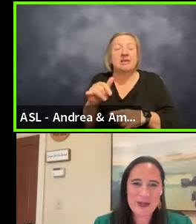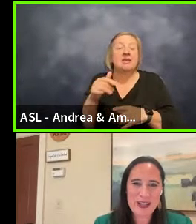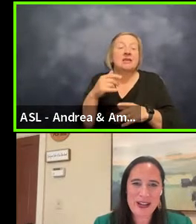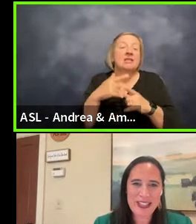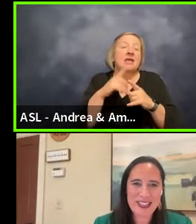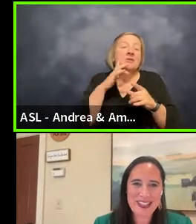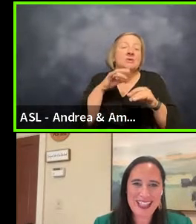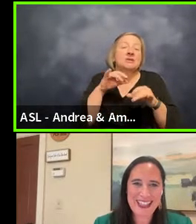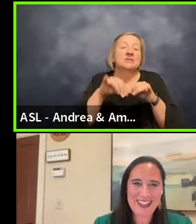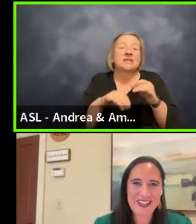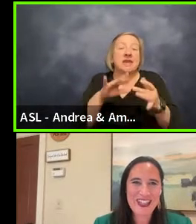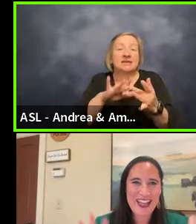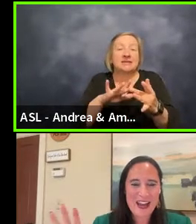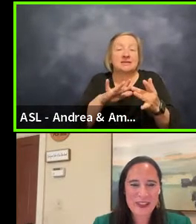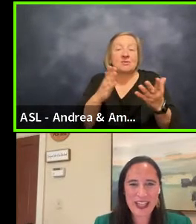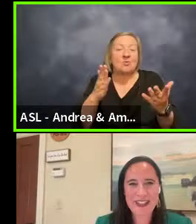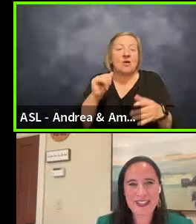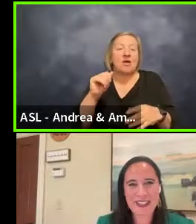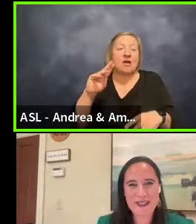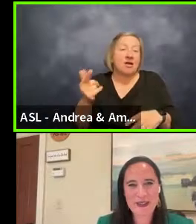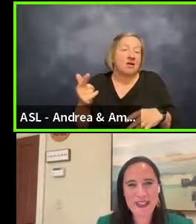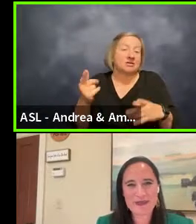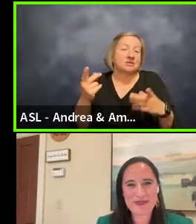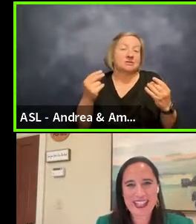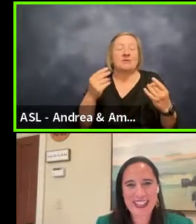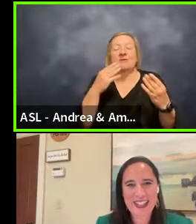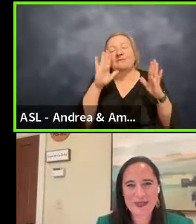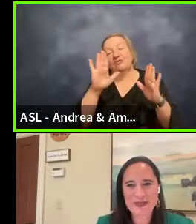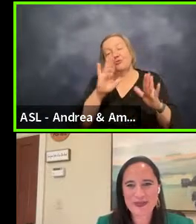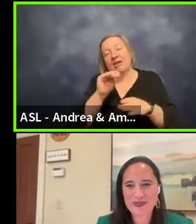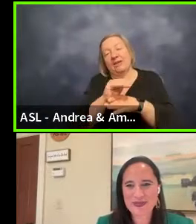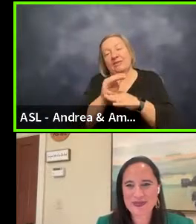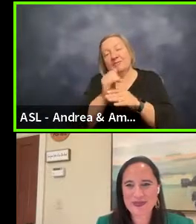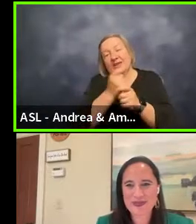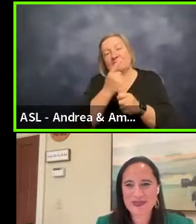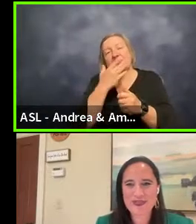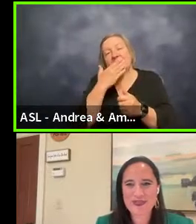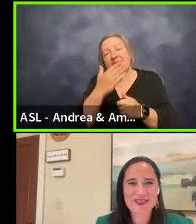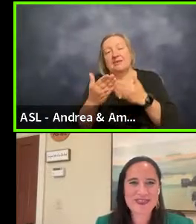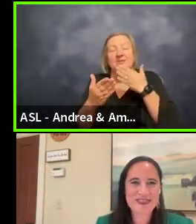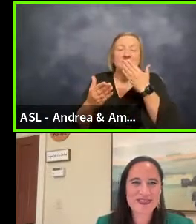in touch as to what August looks like. So have a great evening, everyone. Thank you. Thanks,